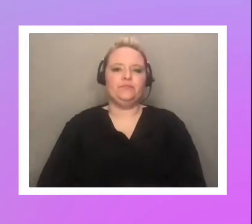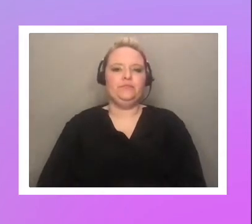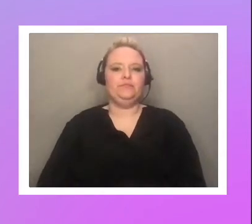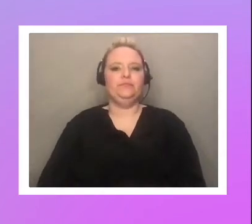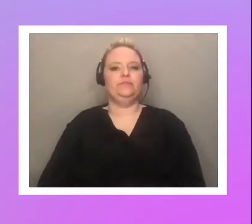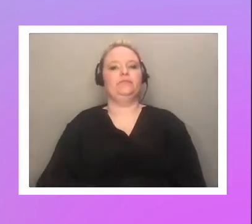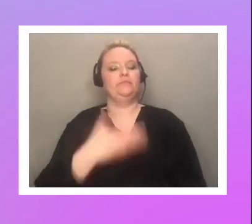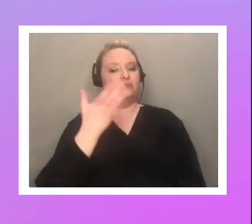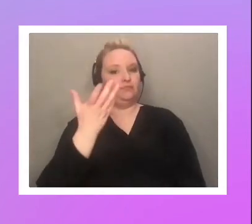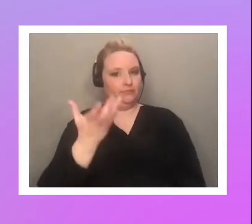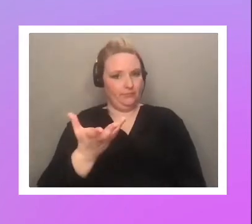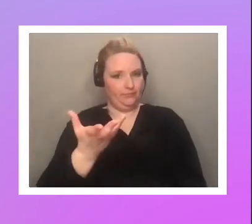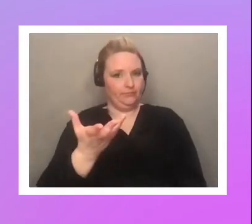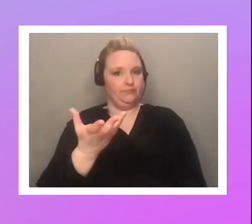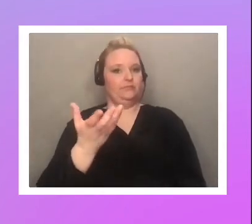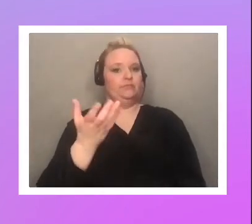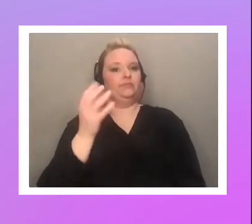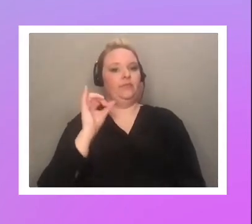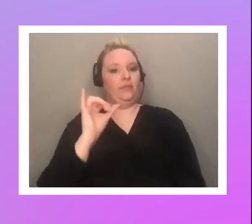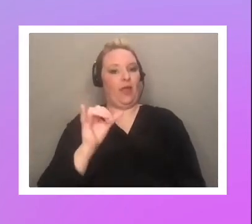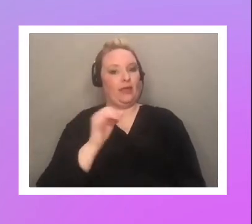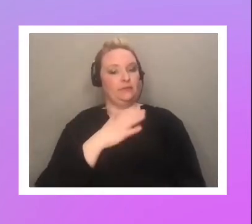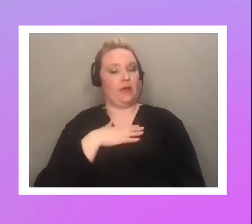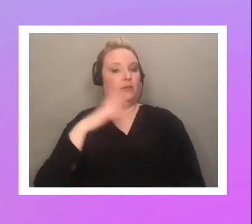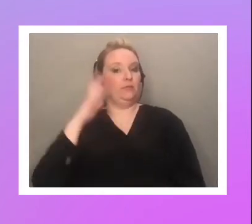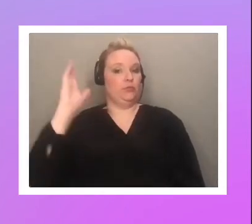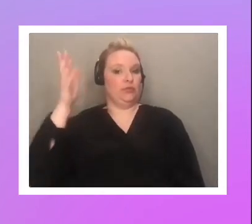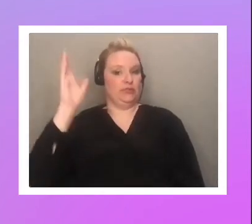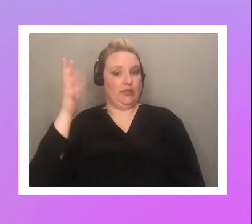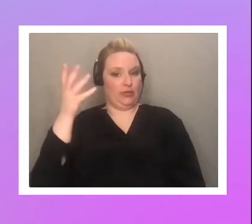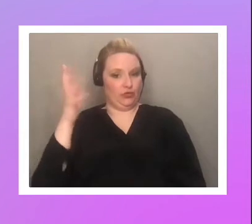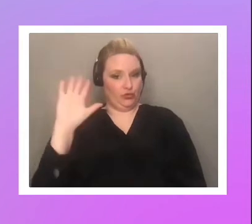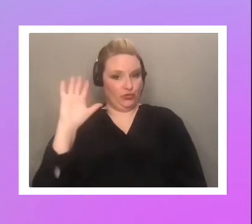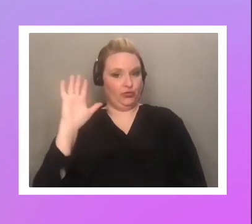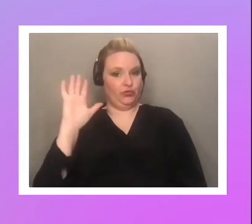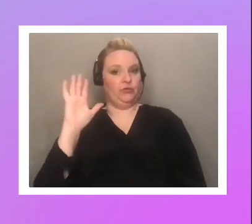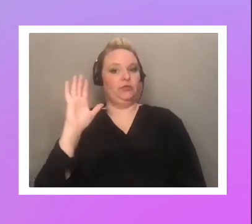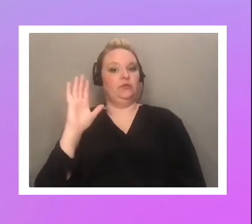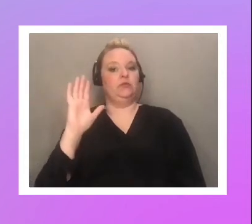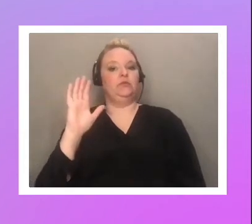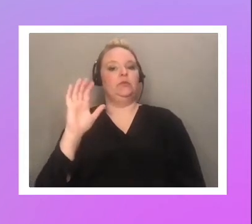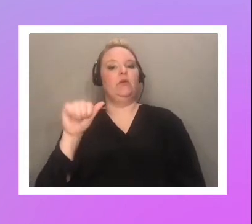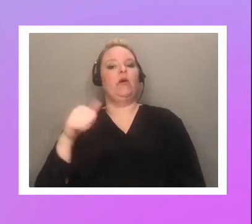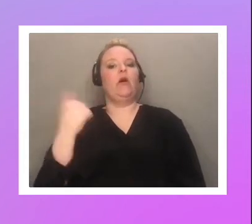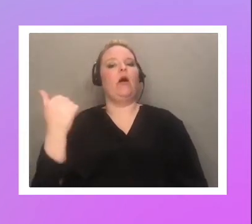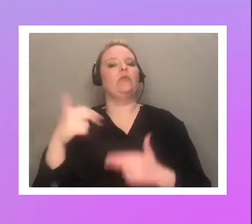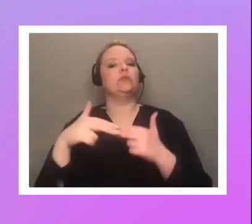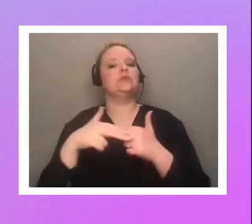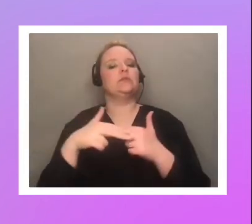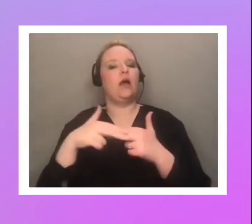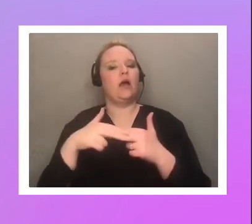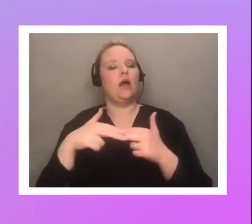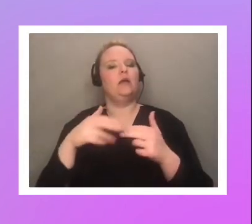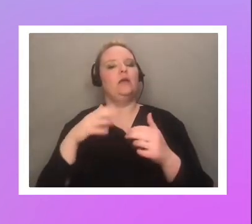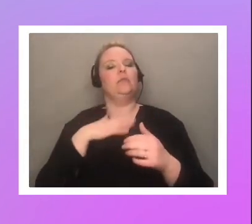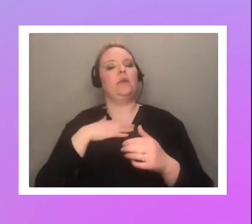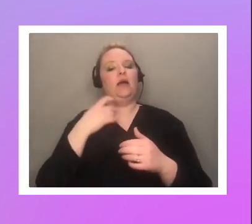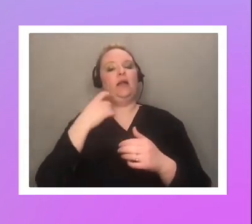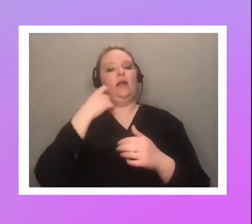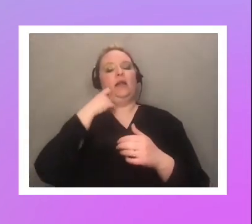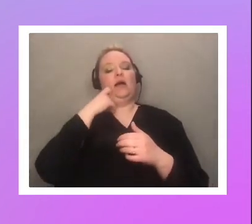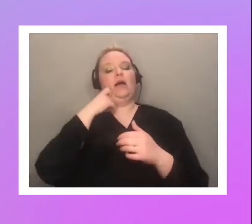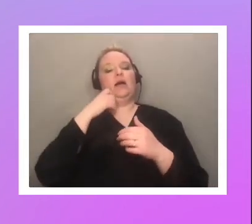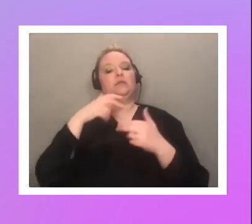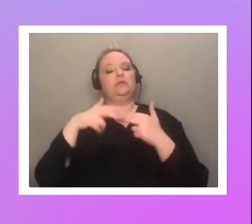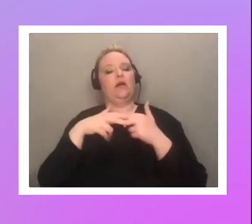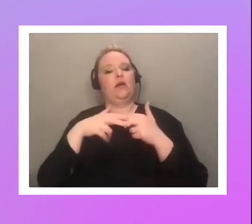And this was my talk. Just another slide. My last slide, again, it's